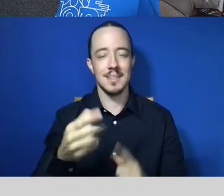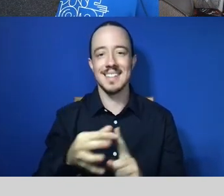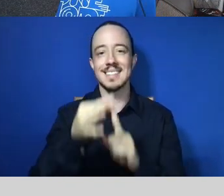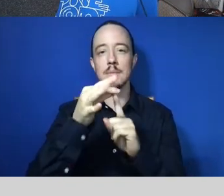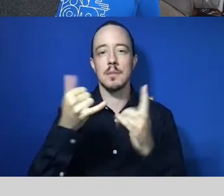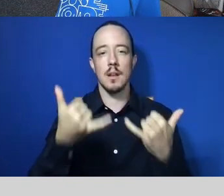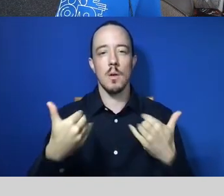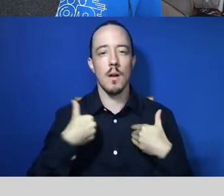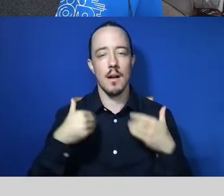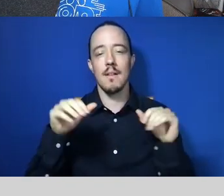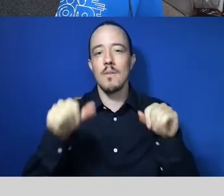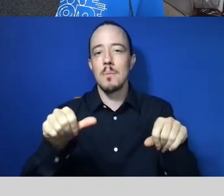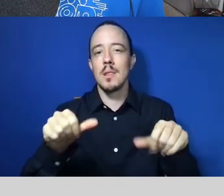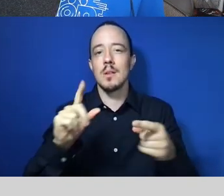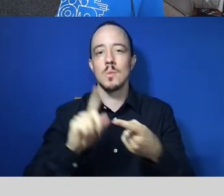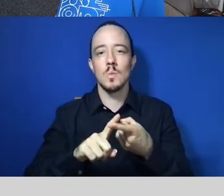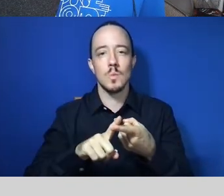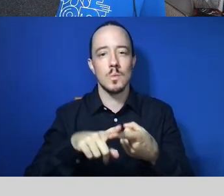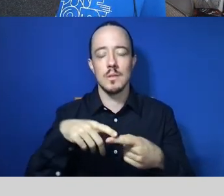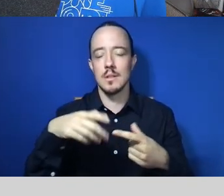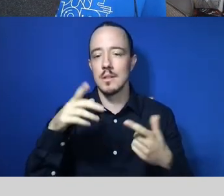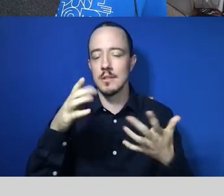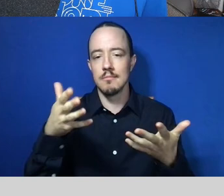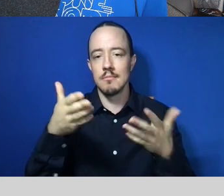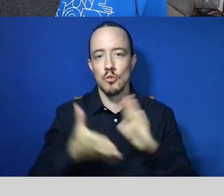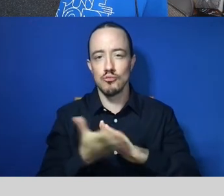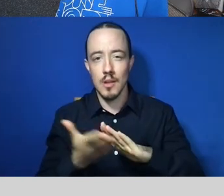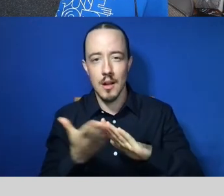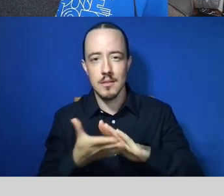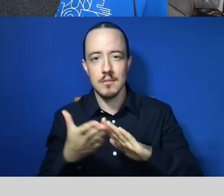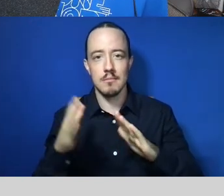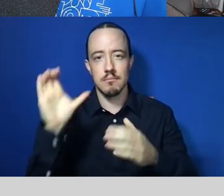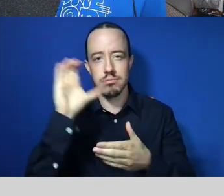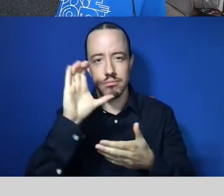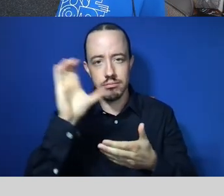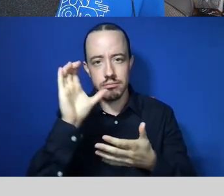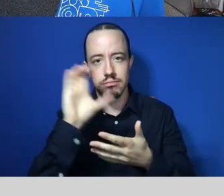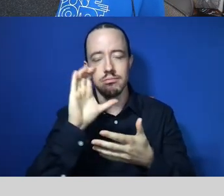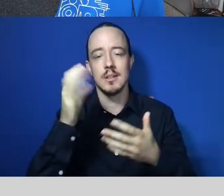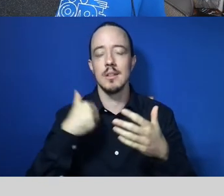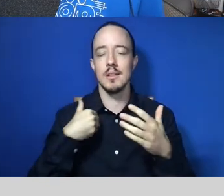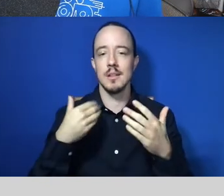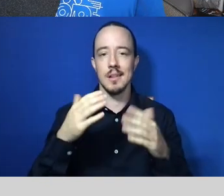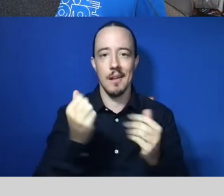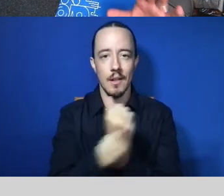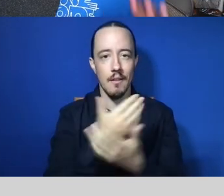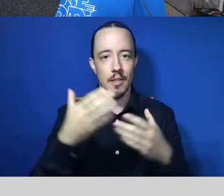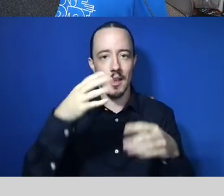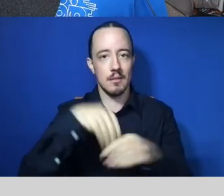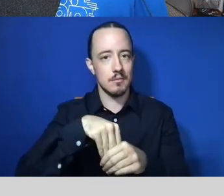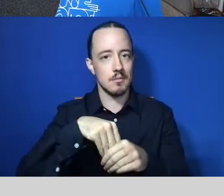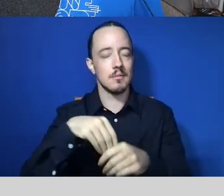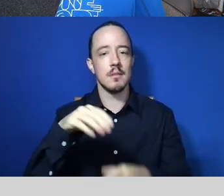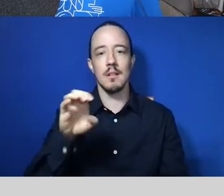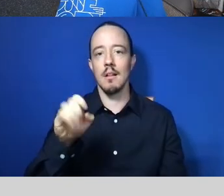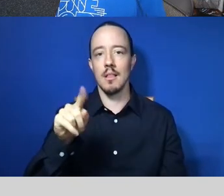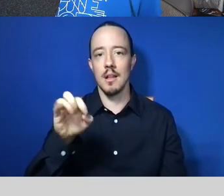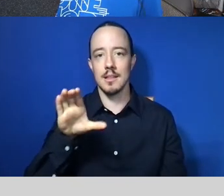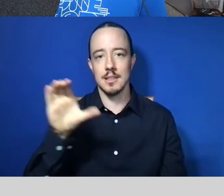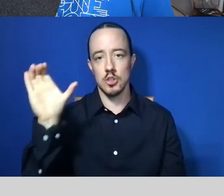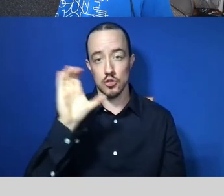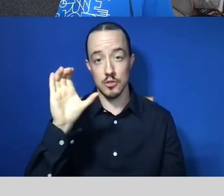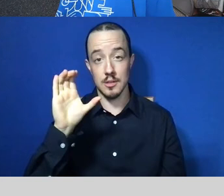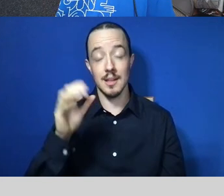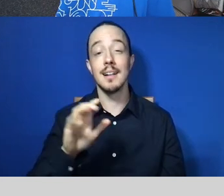each one, except for we now have the ability to actually run queries and have all of our data in